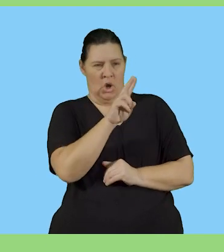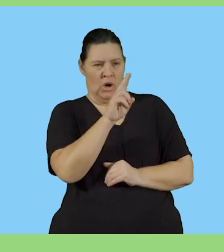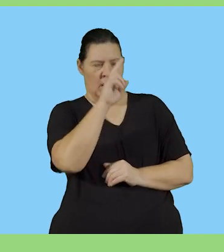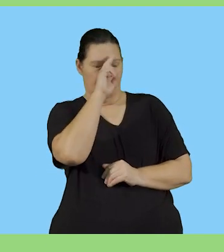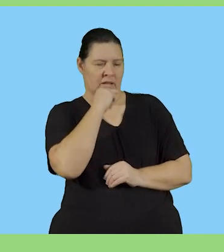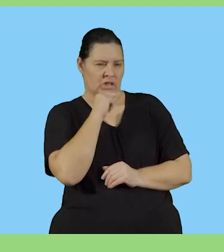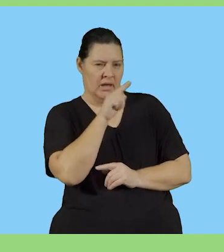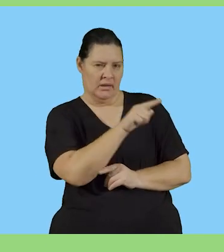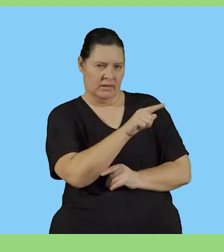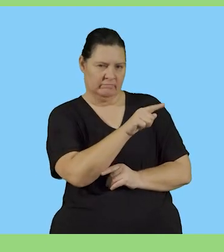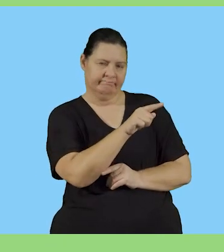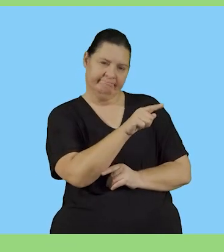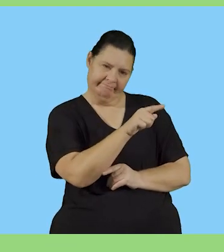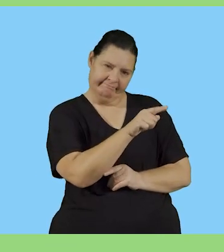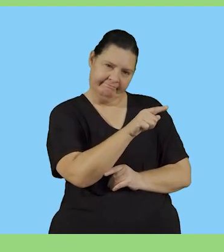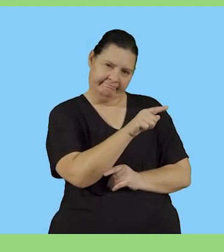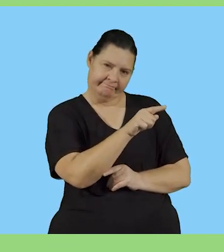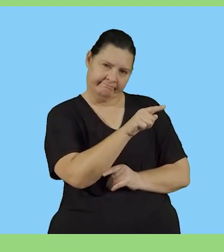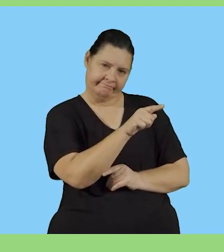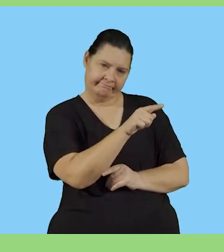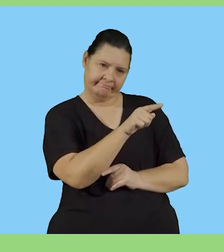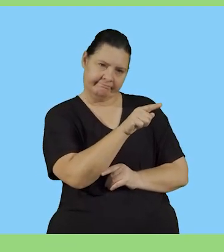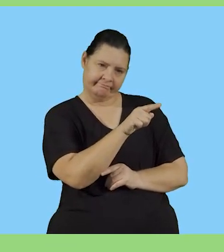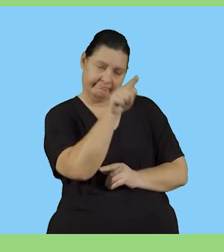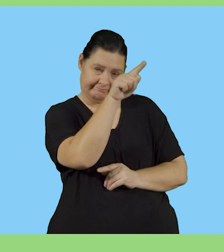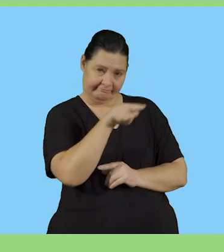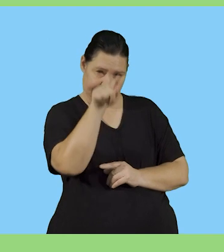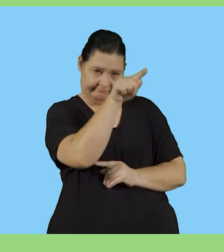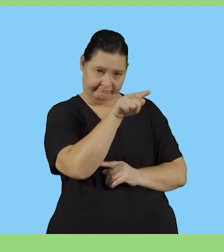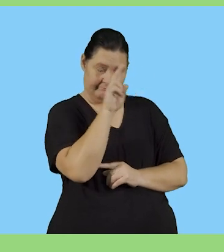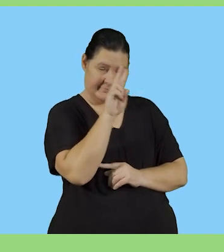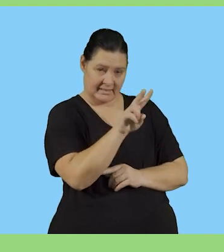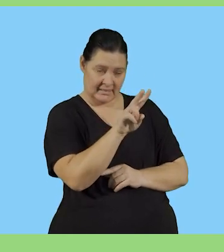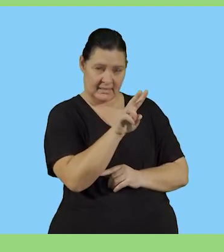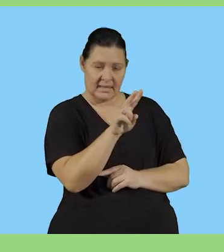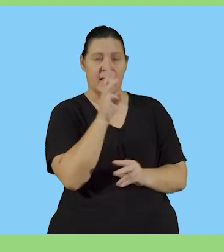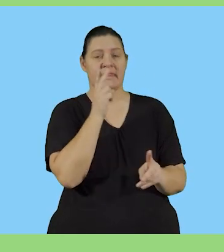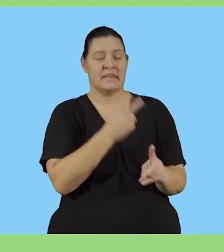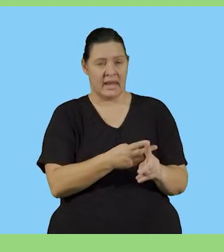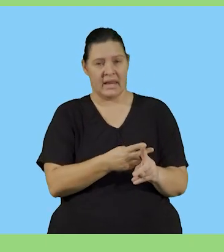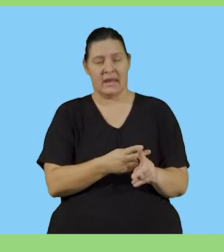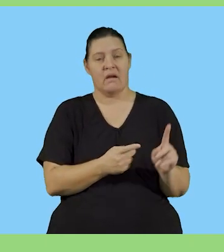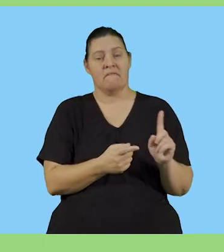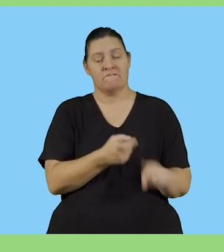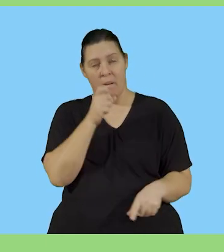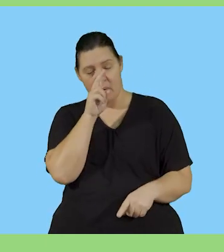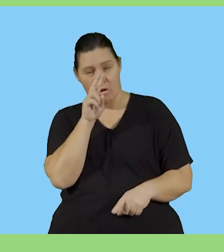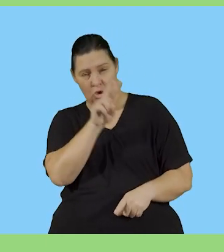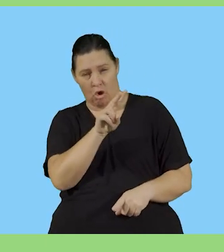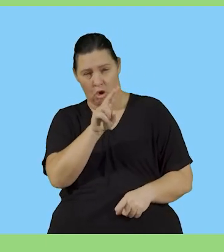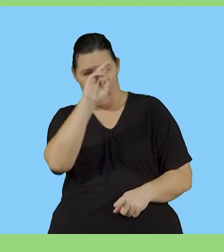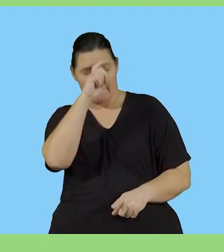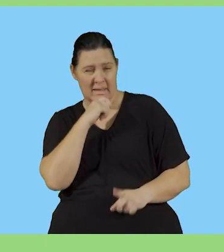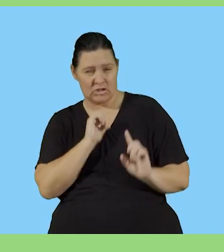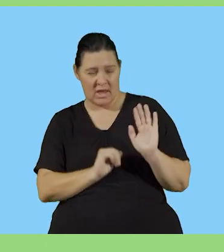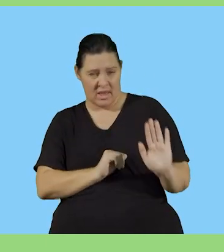at the picture here. You are going to look at the picture here, and then from looking at the picture